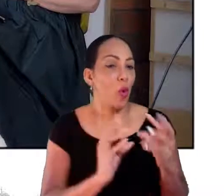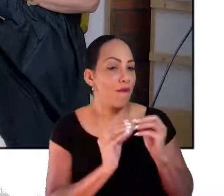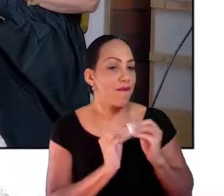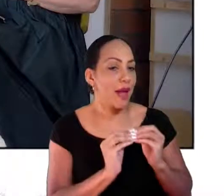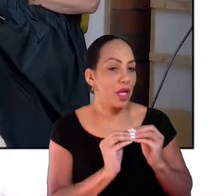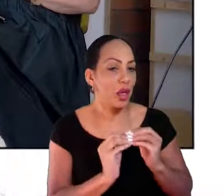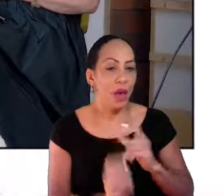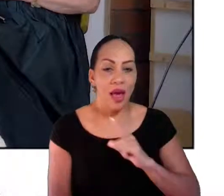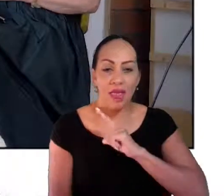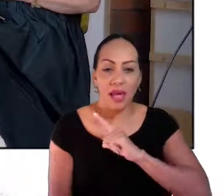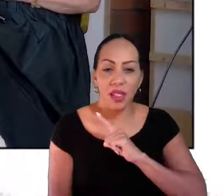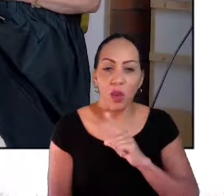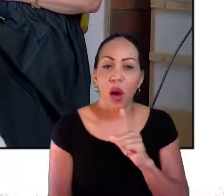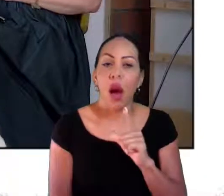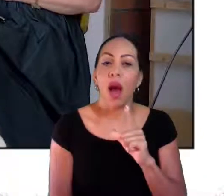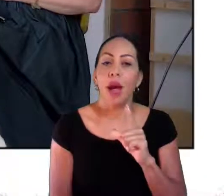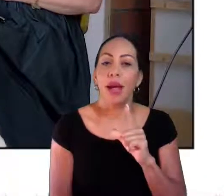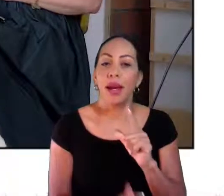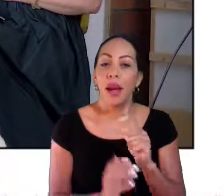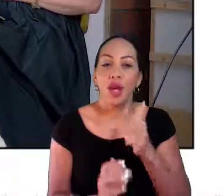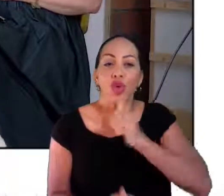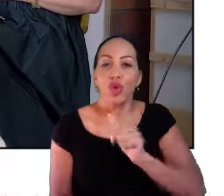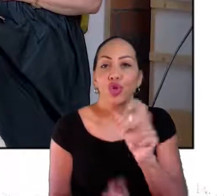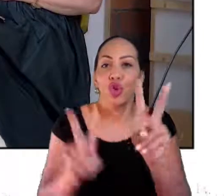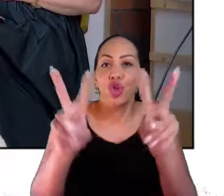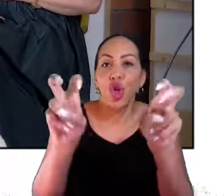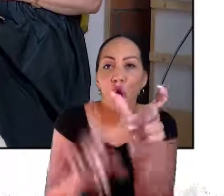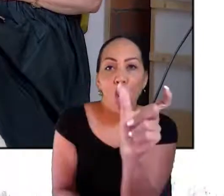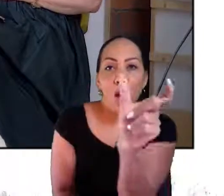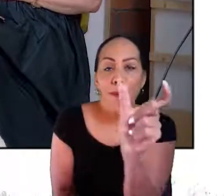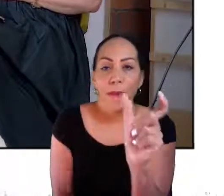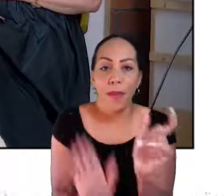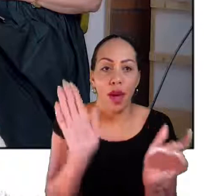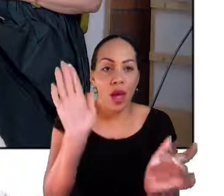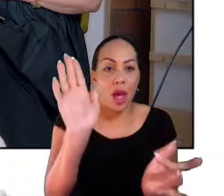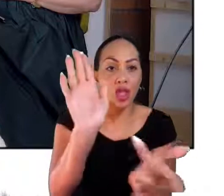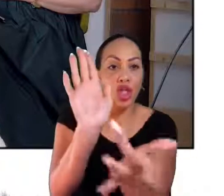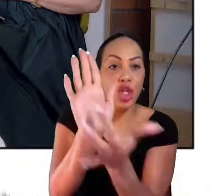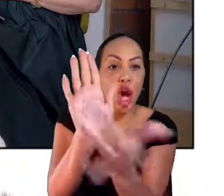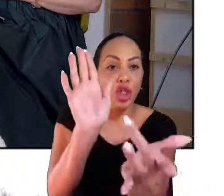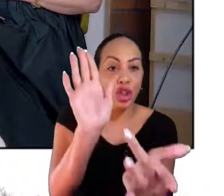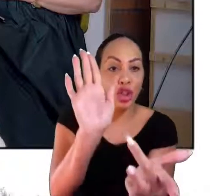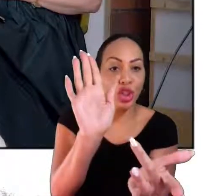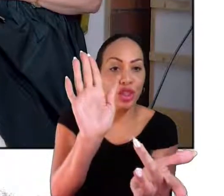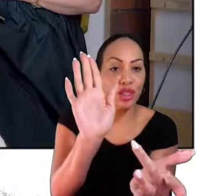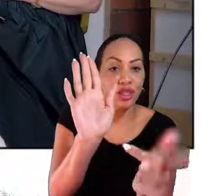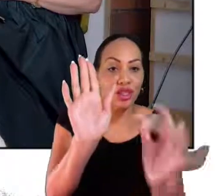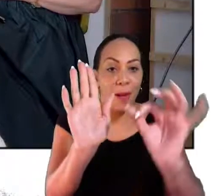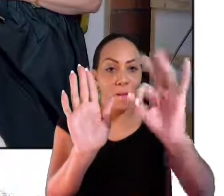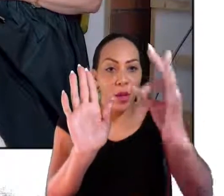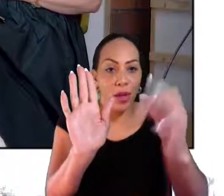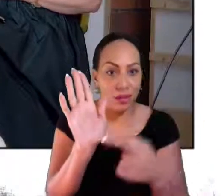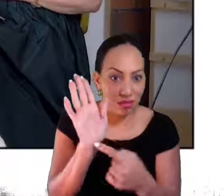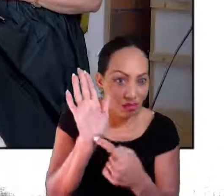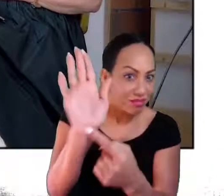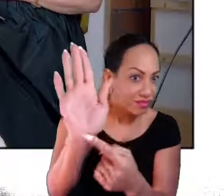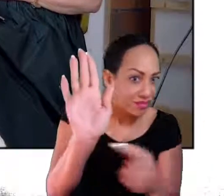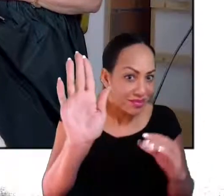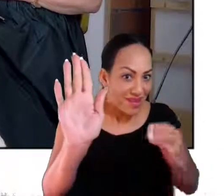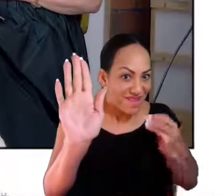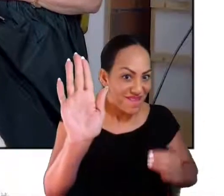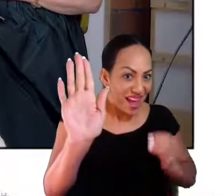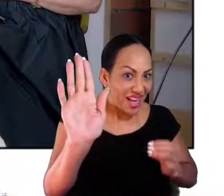But it's part of that process of absolutely taking your huge processes and all the big ideas and all the big things that you're trying to achieve and funneling them into